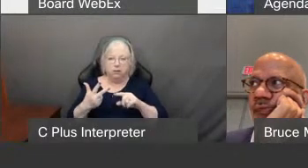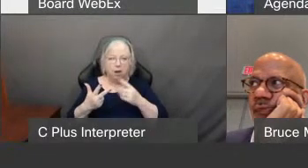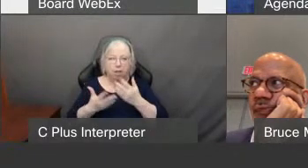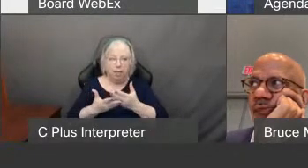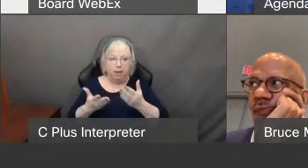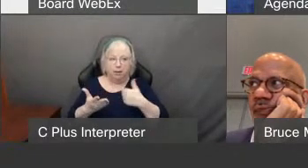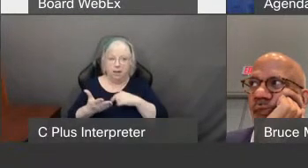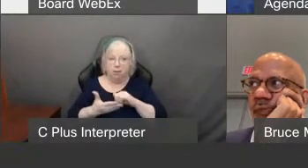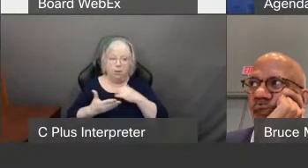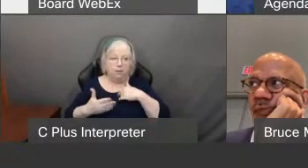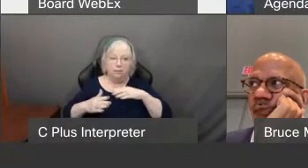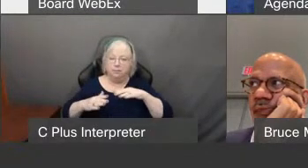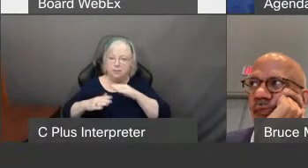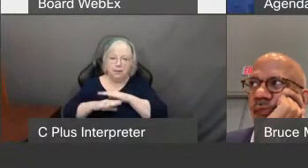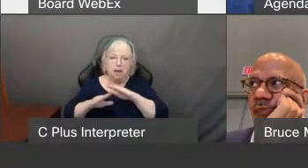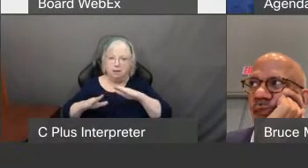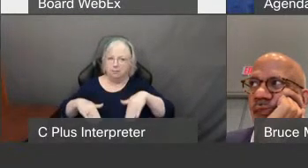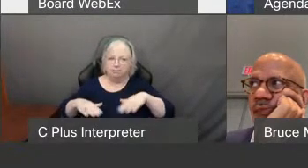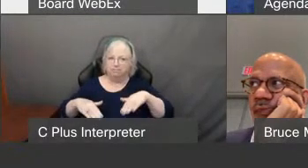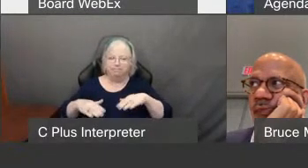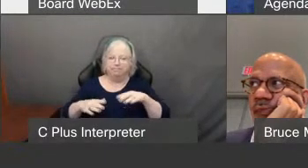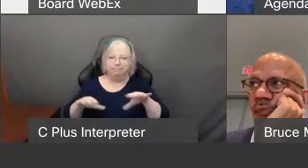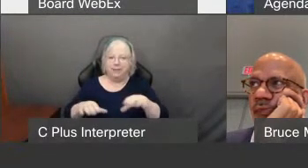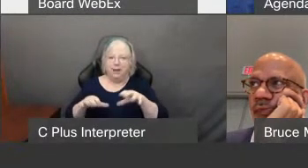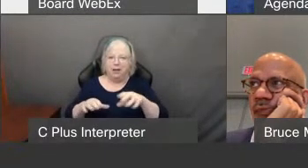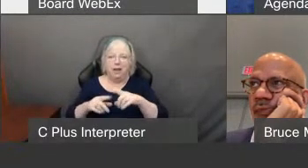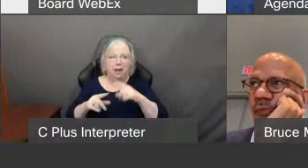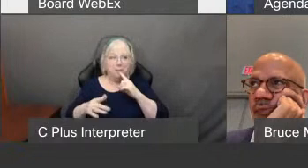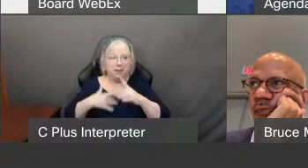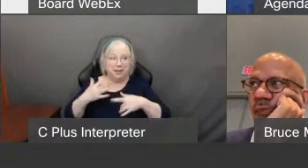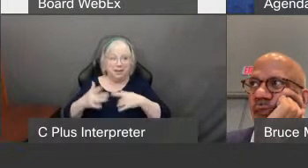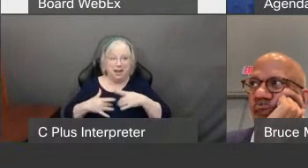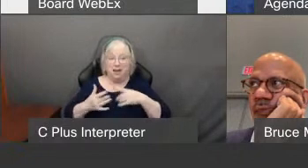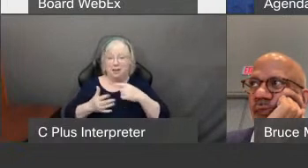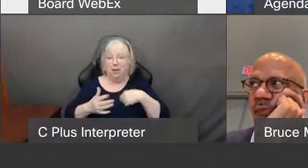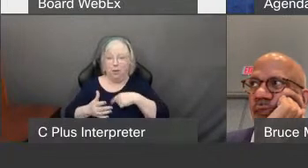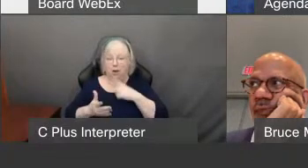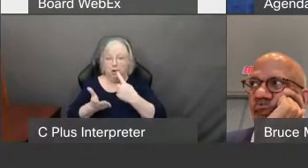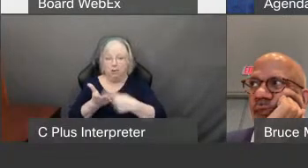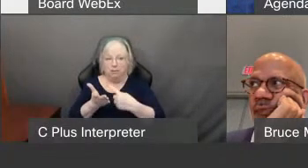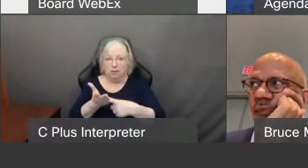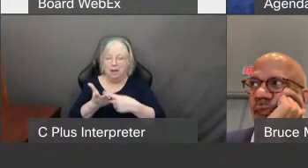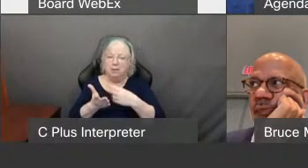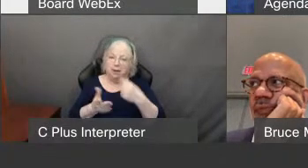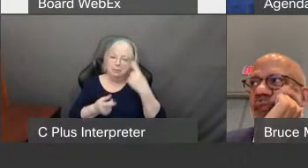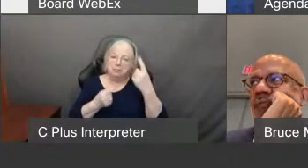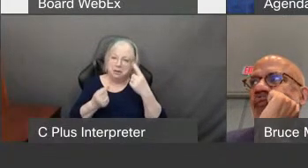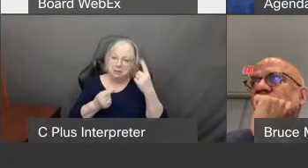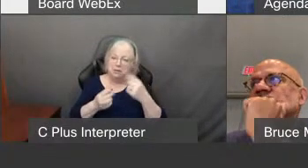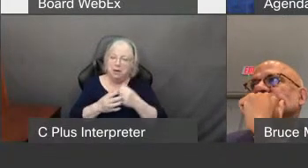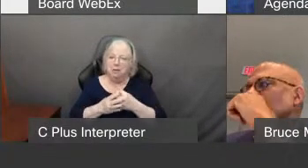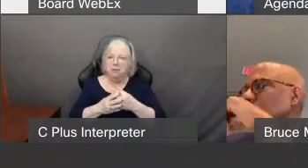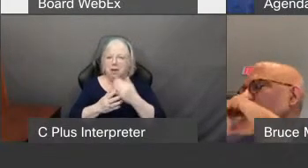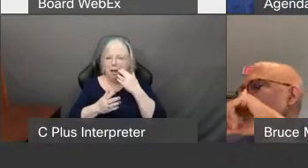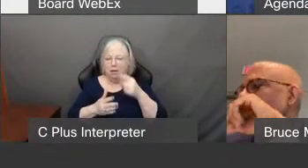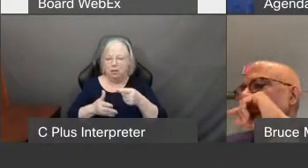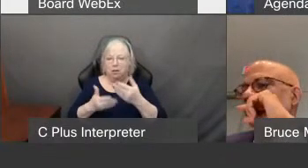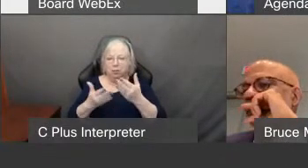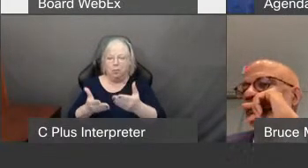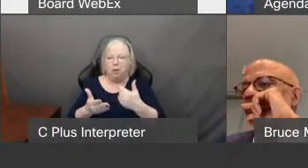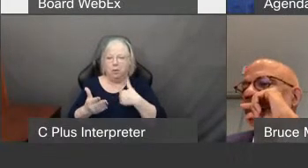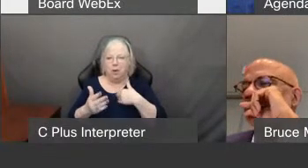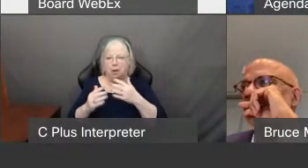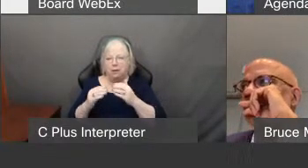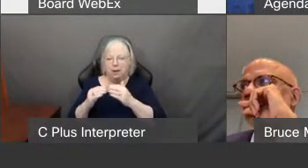things that we haven't done before that I'm excited about us discussing and considering. I know this proposal has an